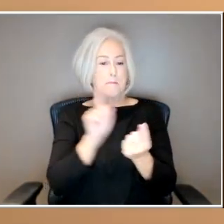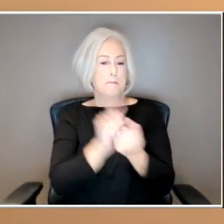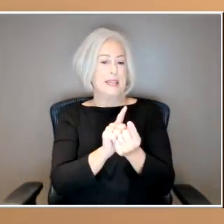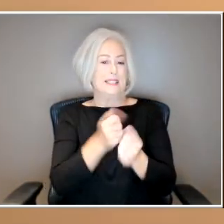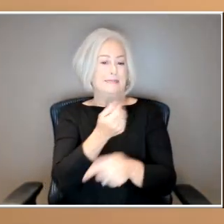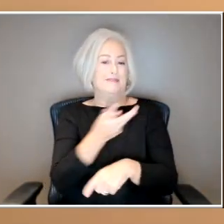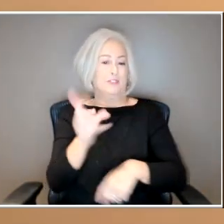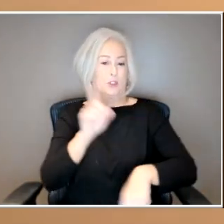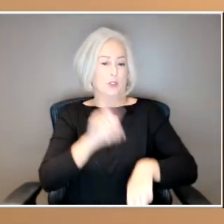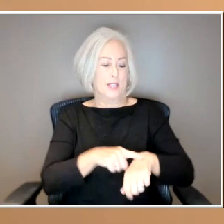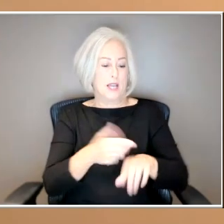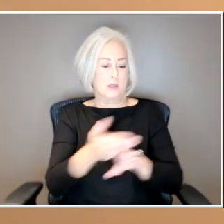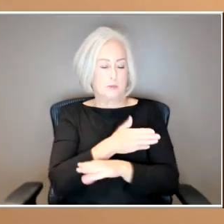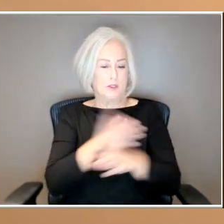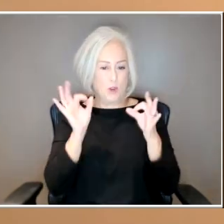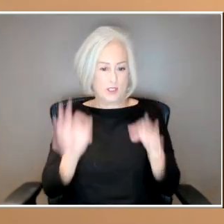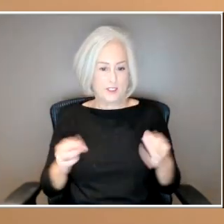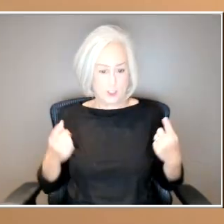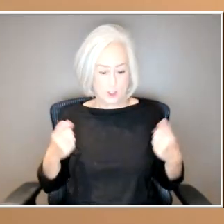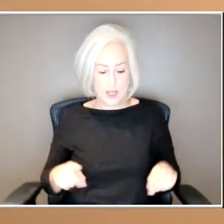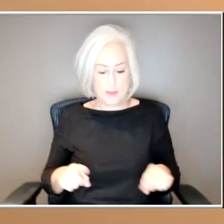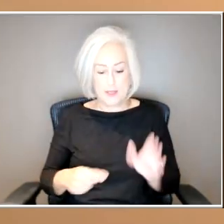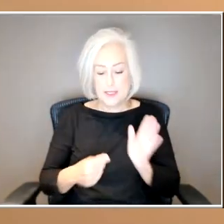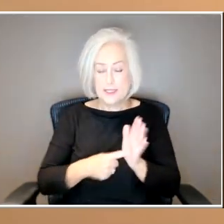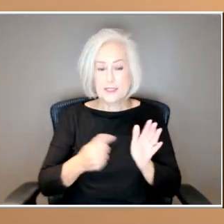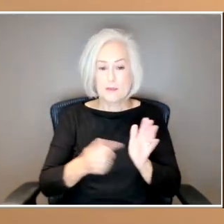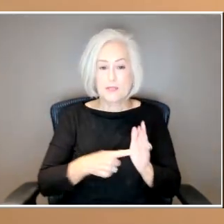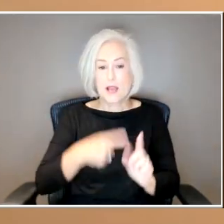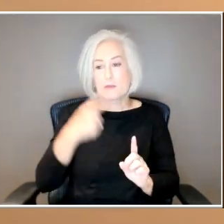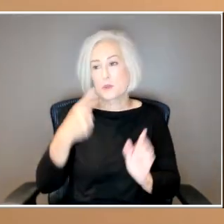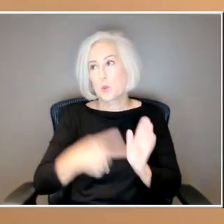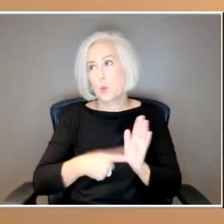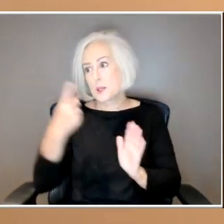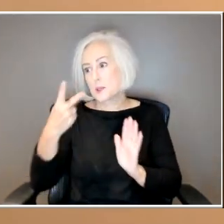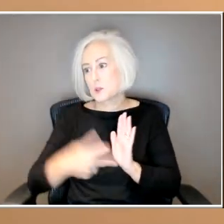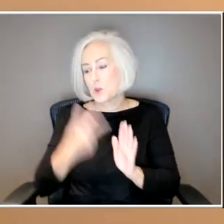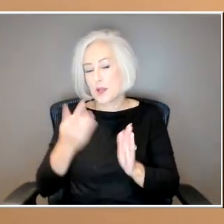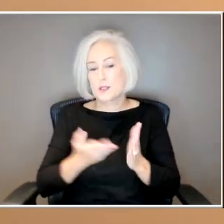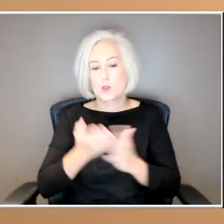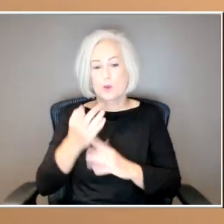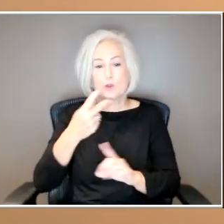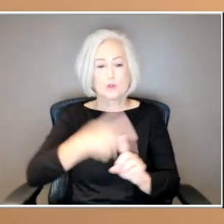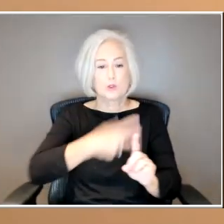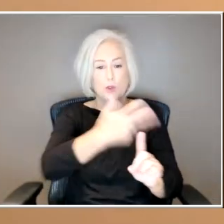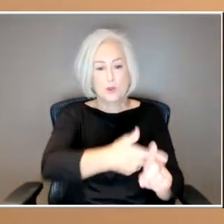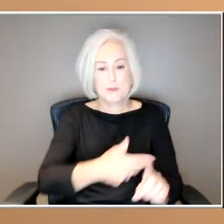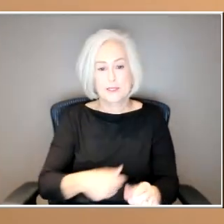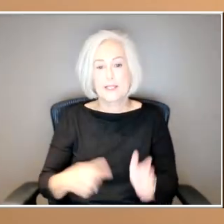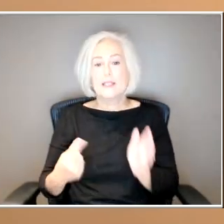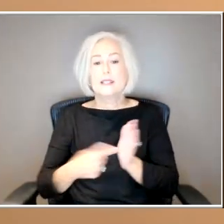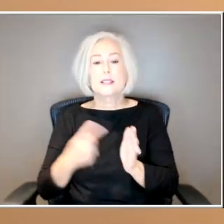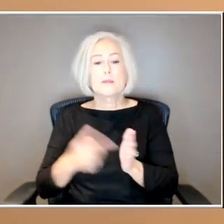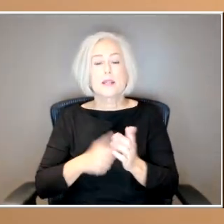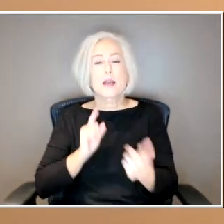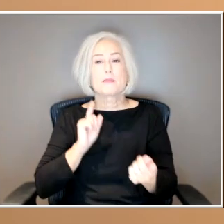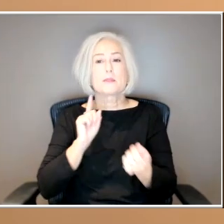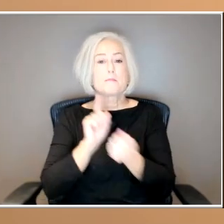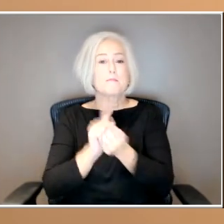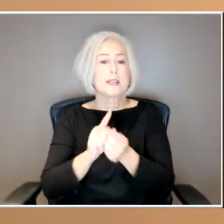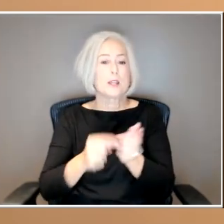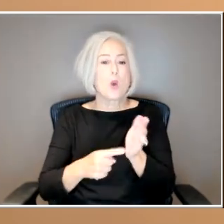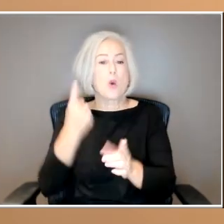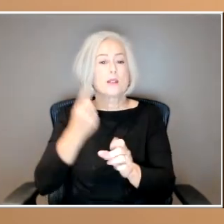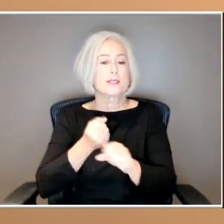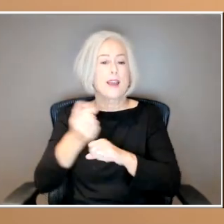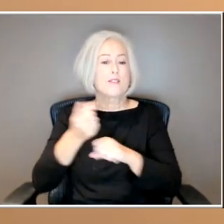decision. For some people, it's once or twice over a few months. For some people, I might meet them once a year for 2, 3, 4 years as